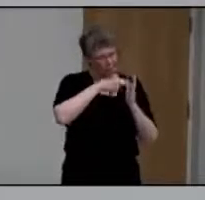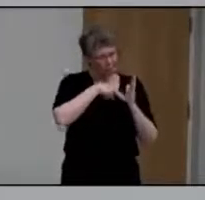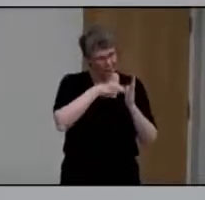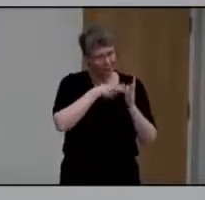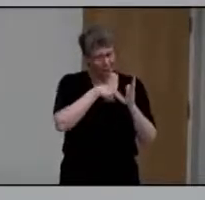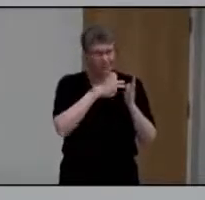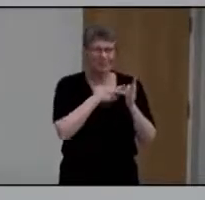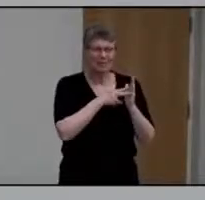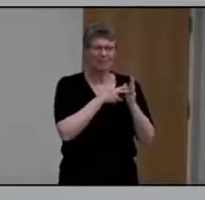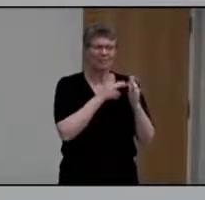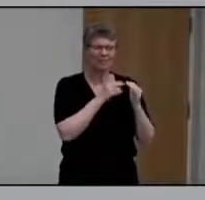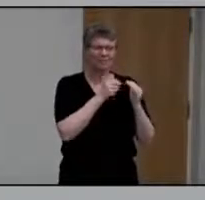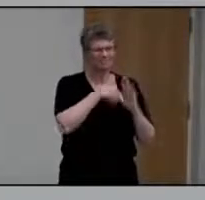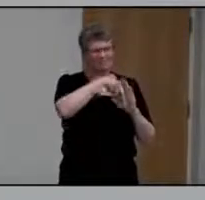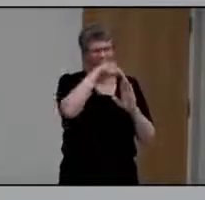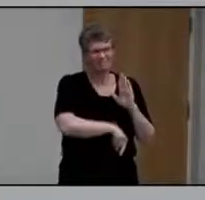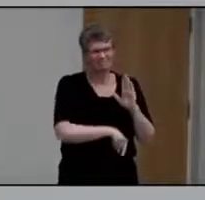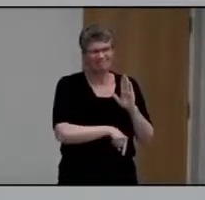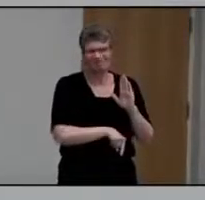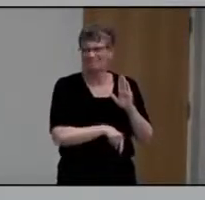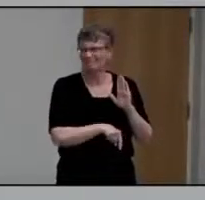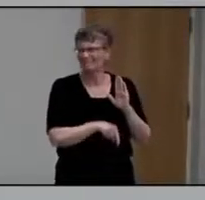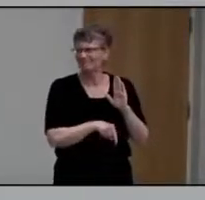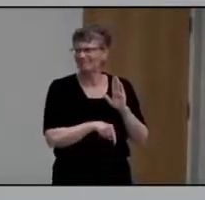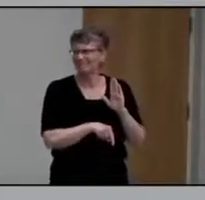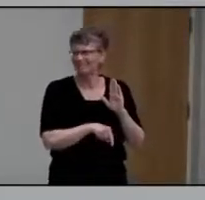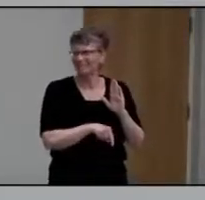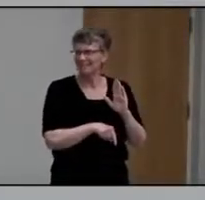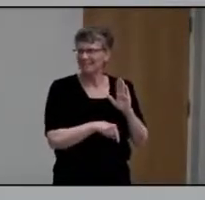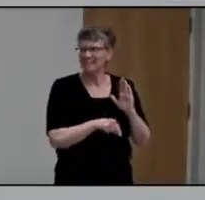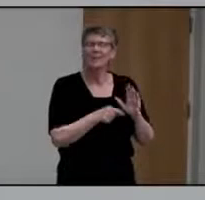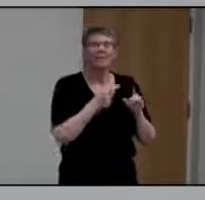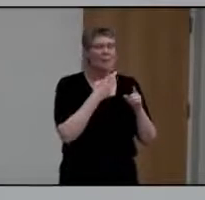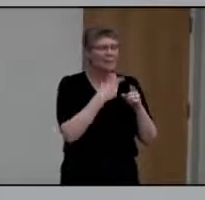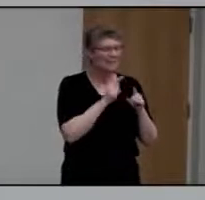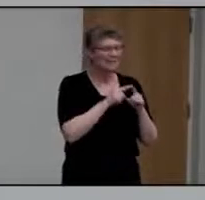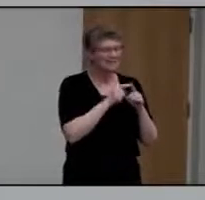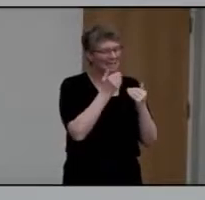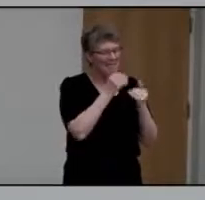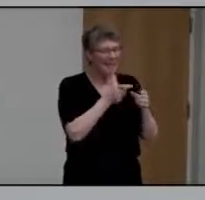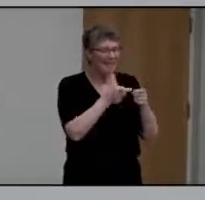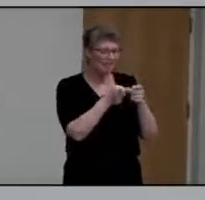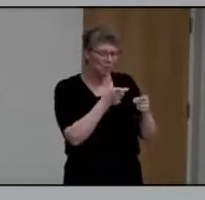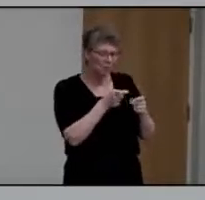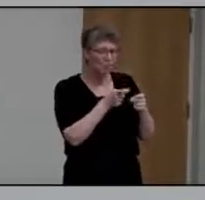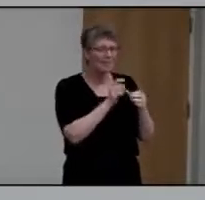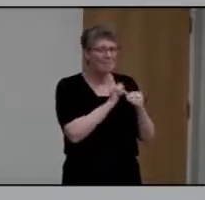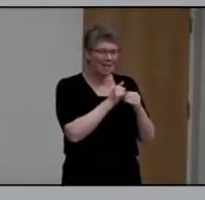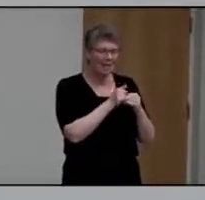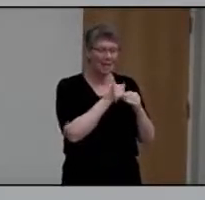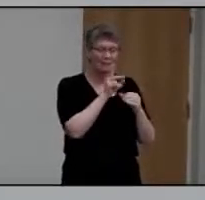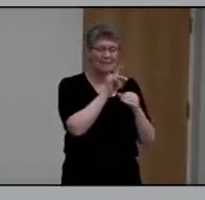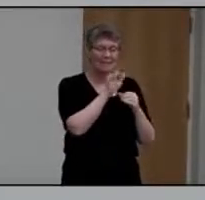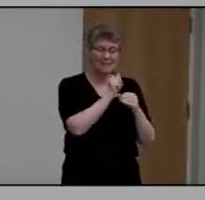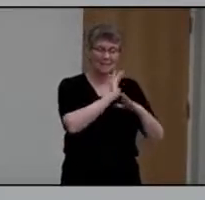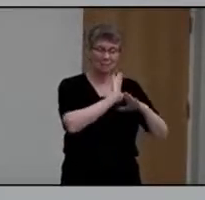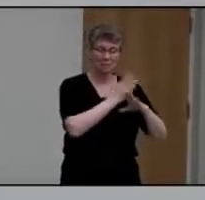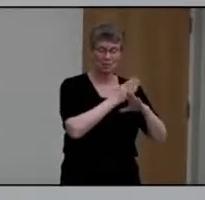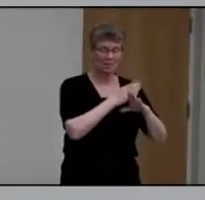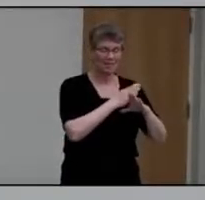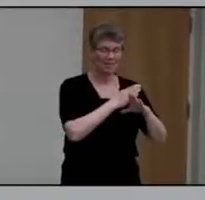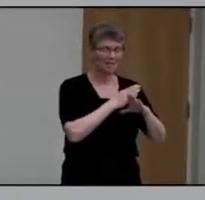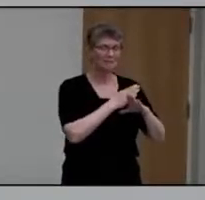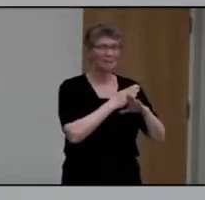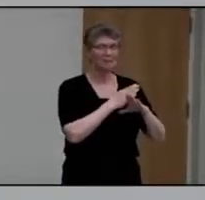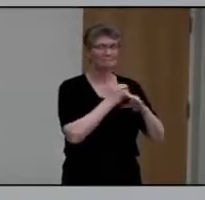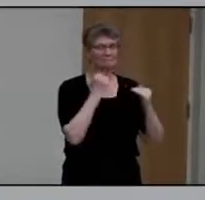information, but the lack of controls on how they share data was just overwhelmingly, I